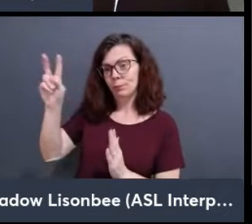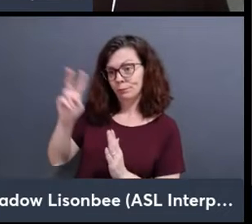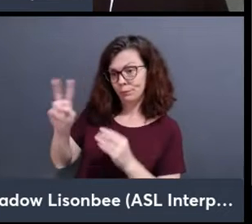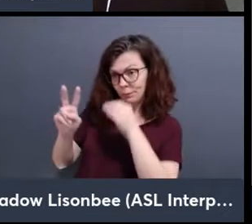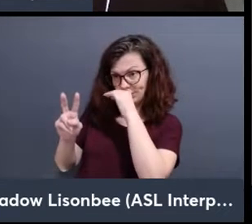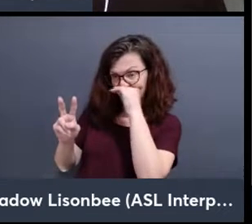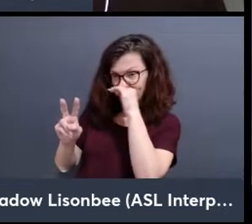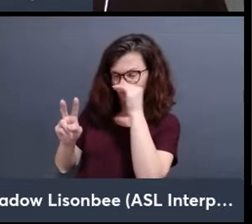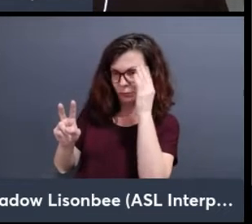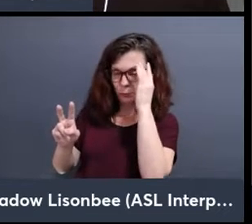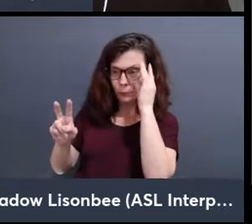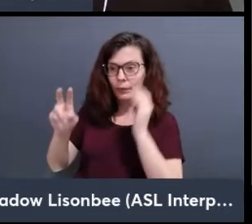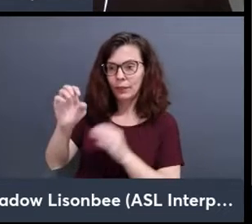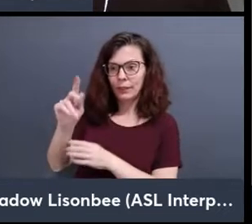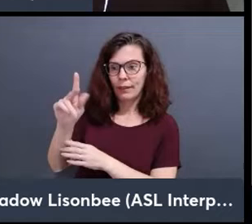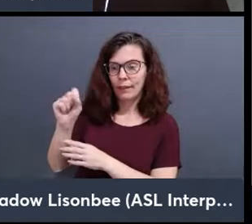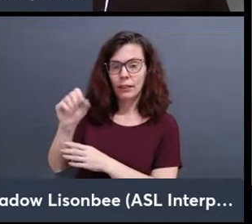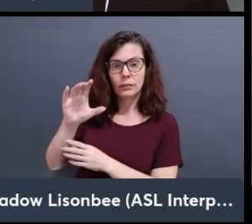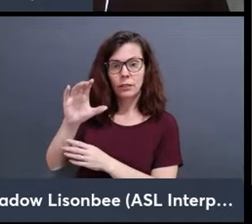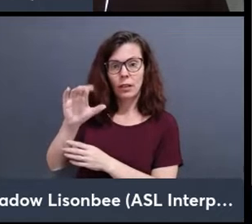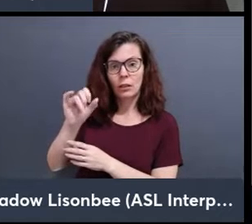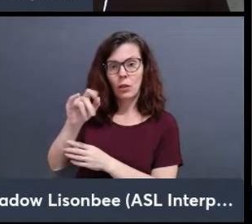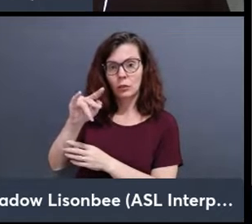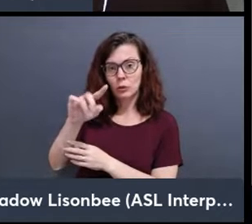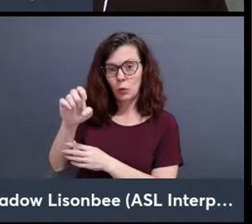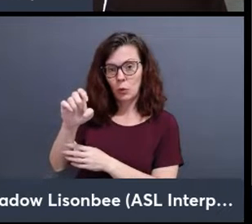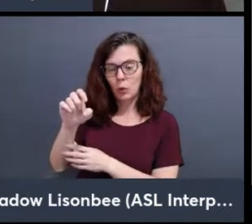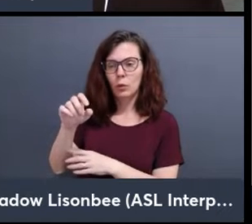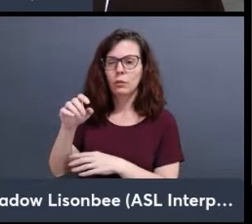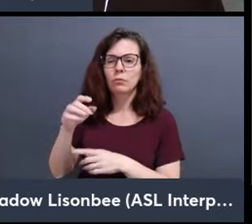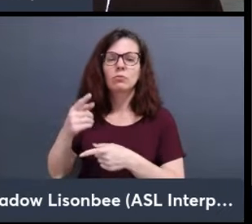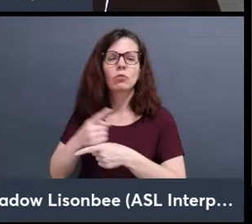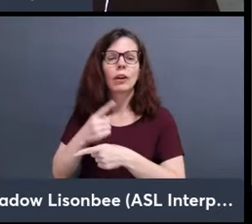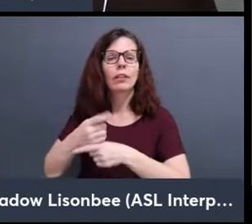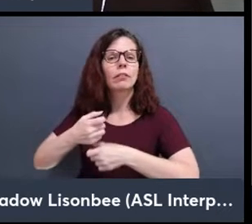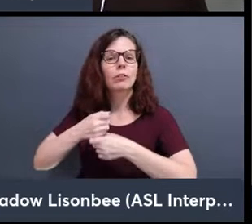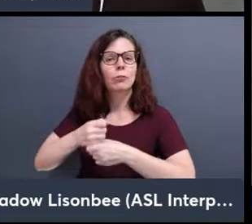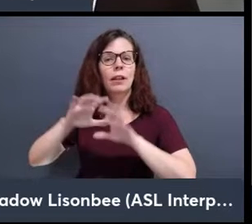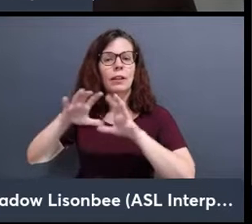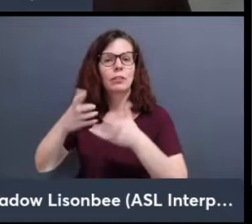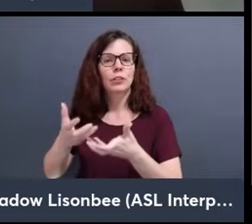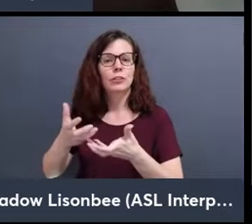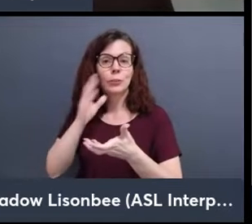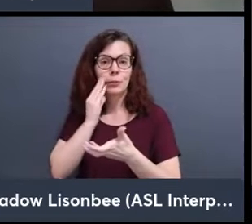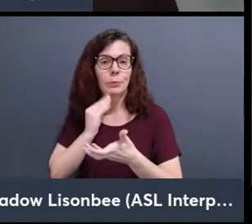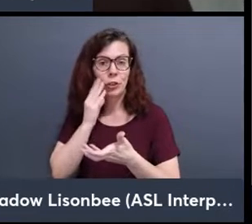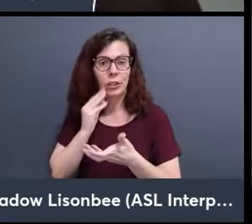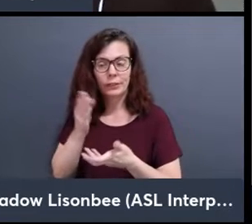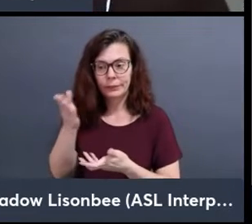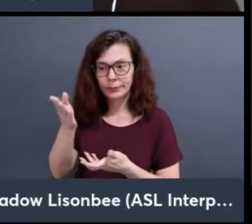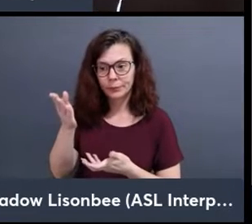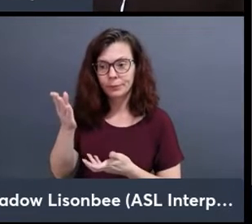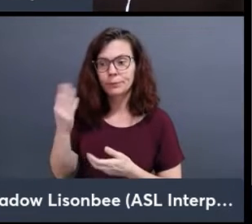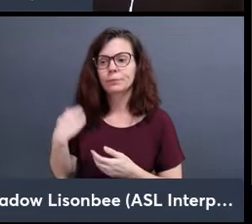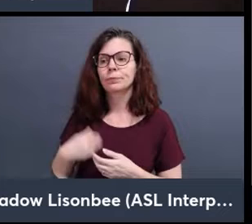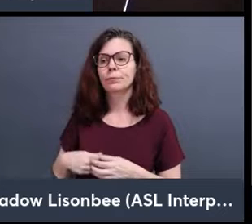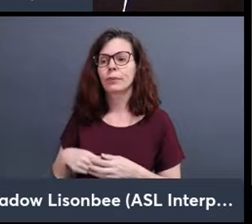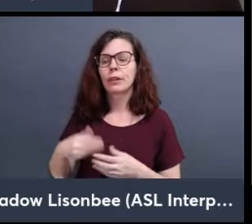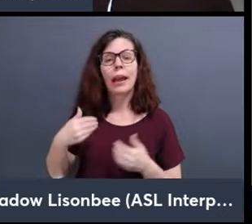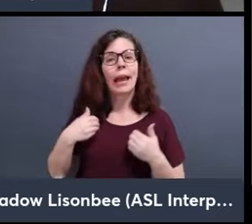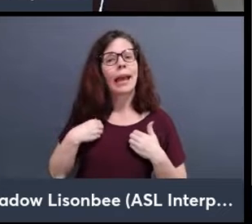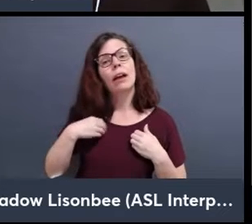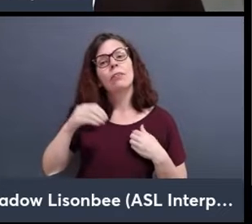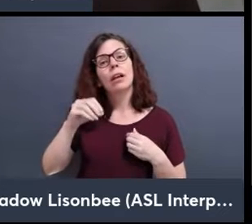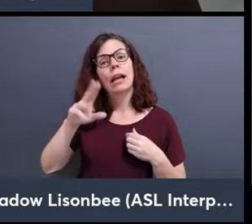the EKS console and I go to the normal create cluster experience, because I have an